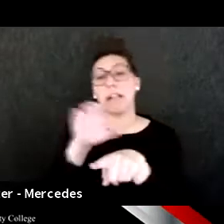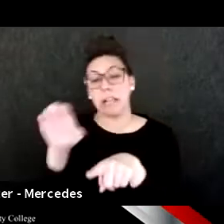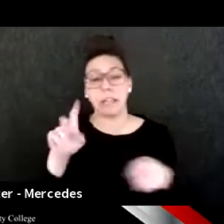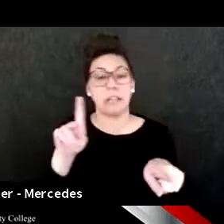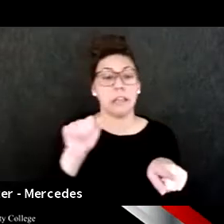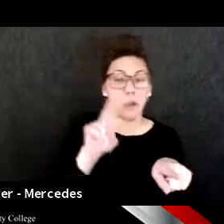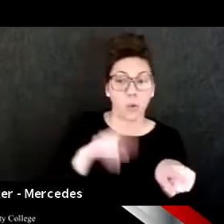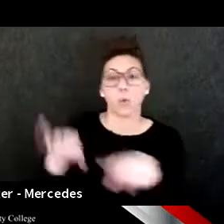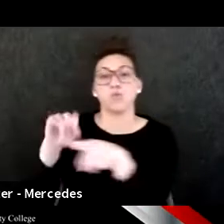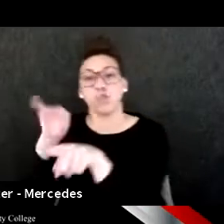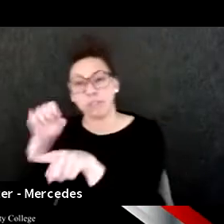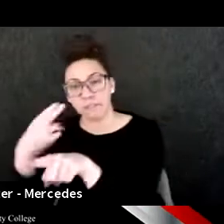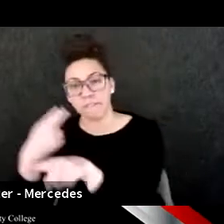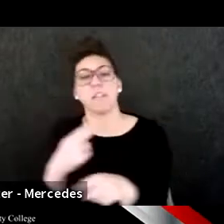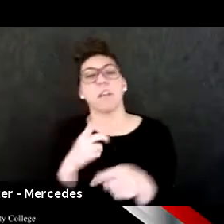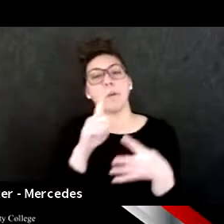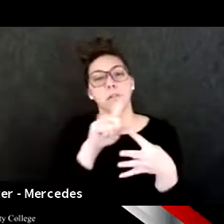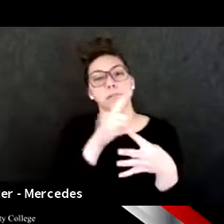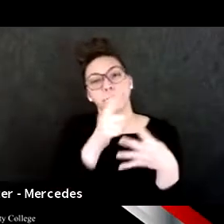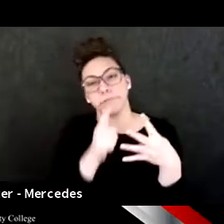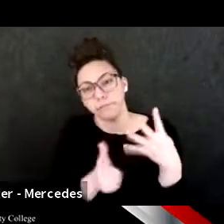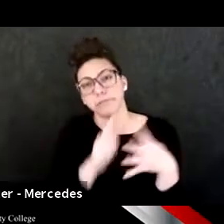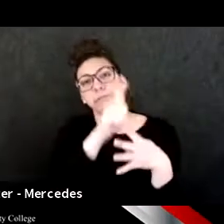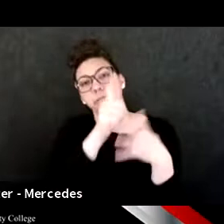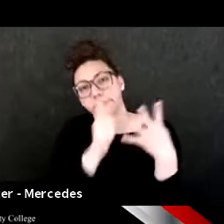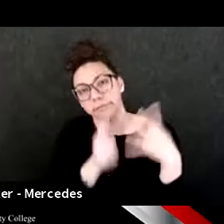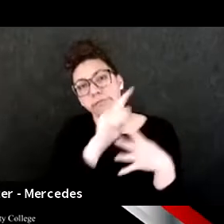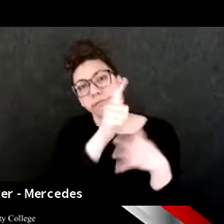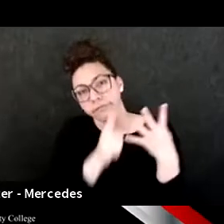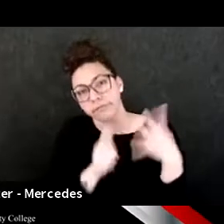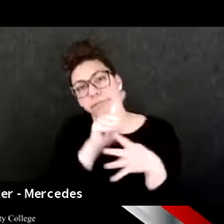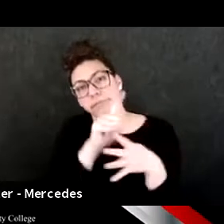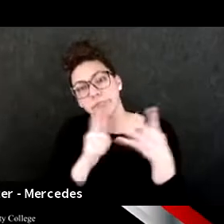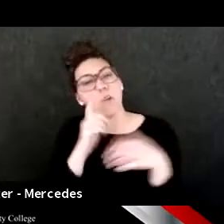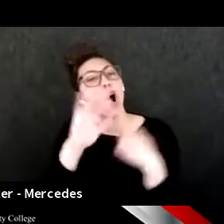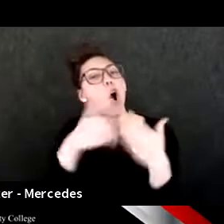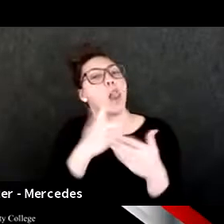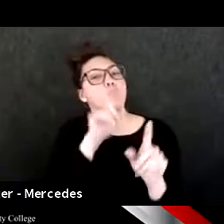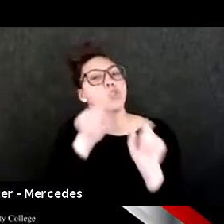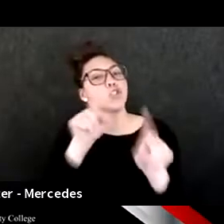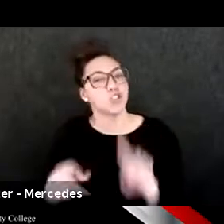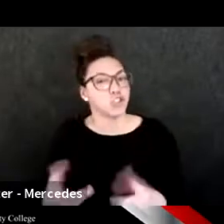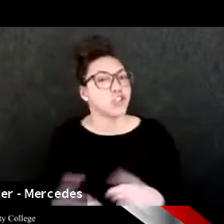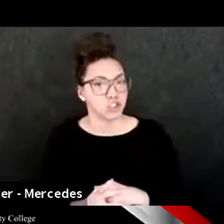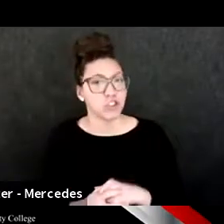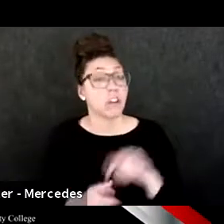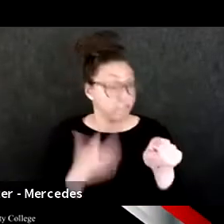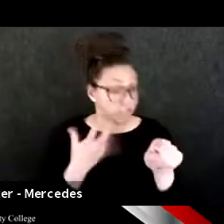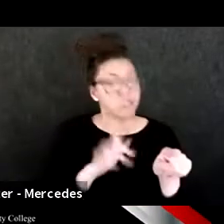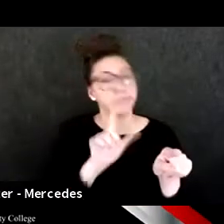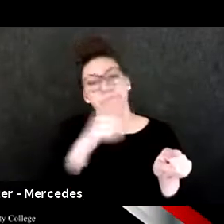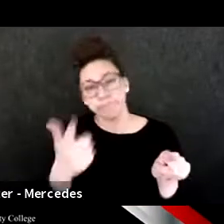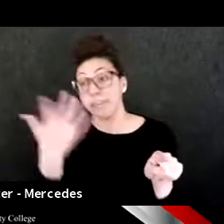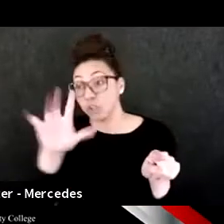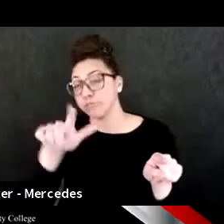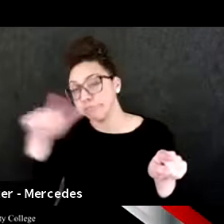and Joseph. We'll just continue in that order through all of these questions. So once each one of you is finished, then the next one can